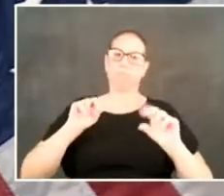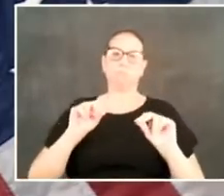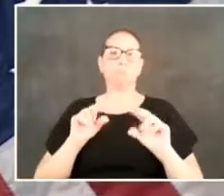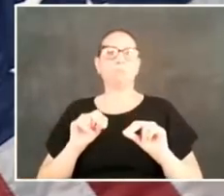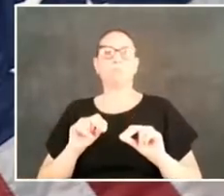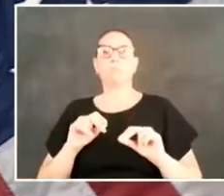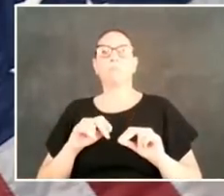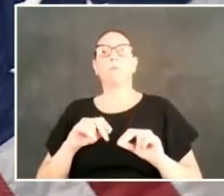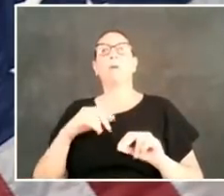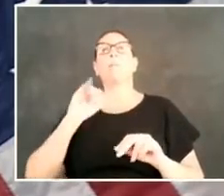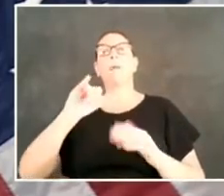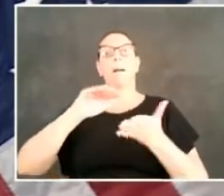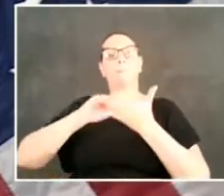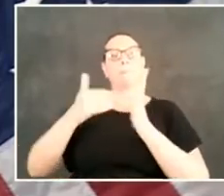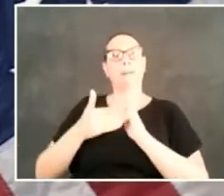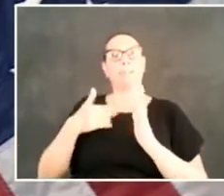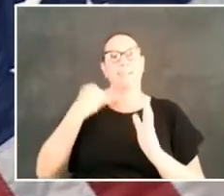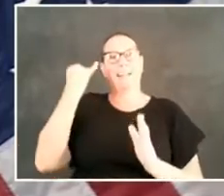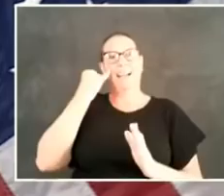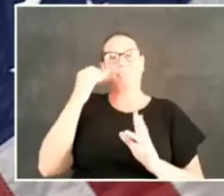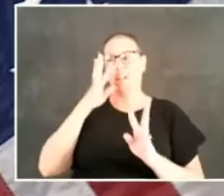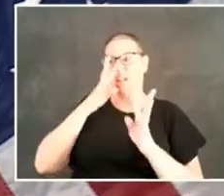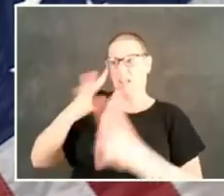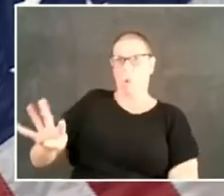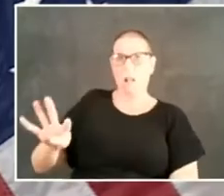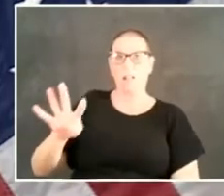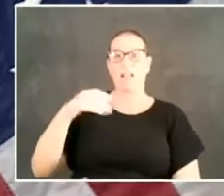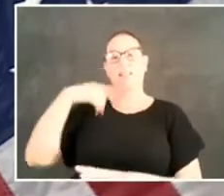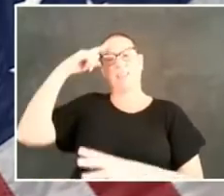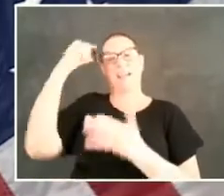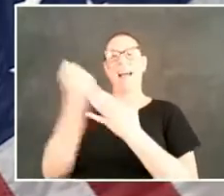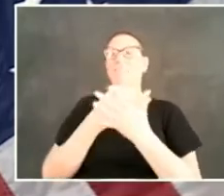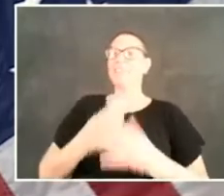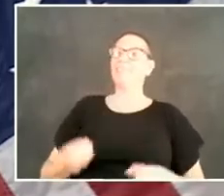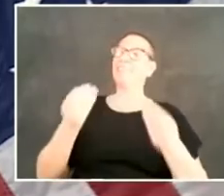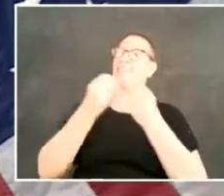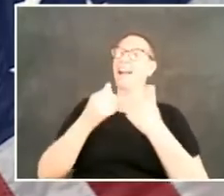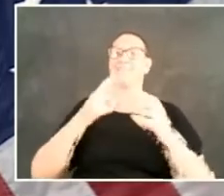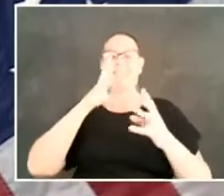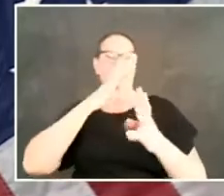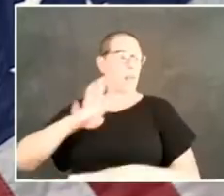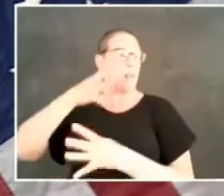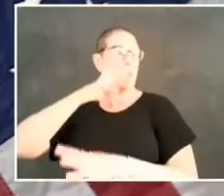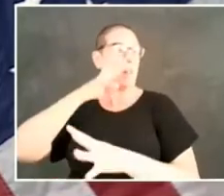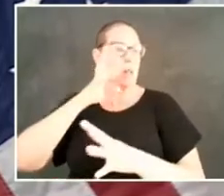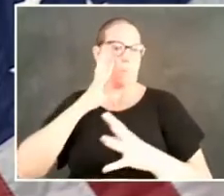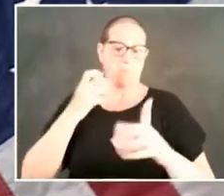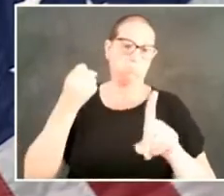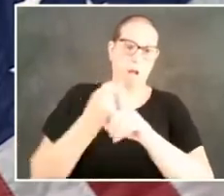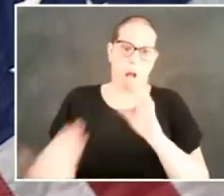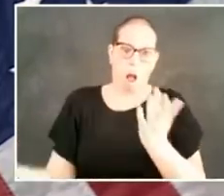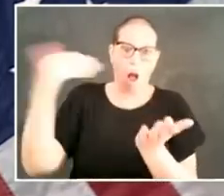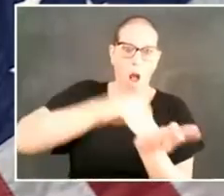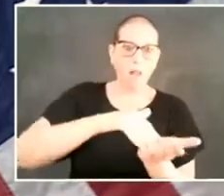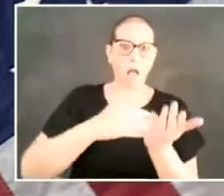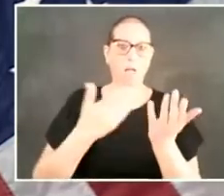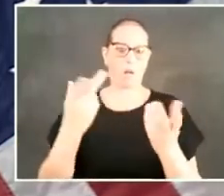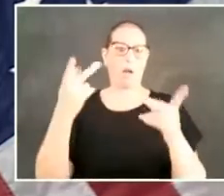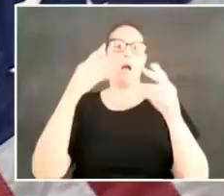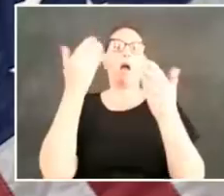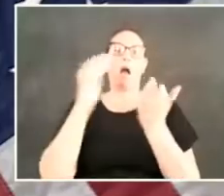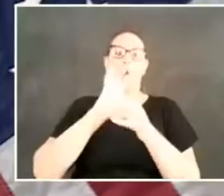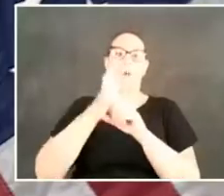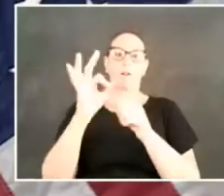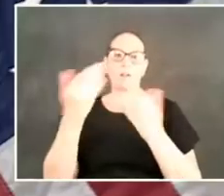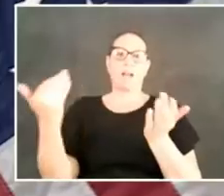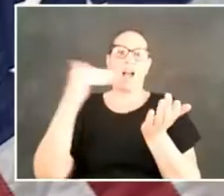good news is what we see is a lot of great examples around the world, and we'll be talking about them going forward of what has worked.